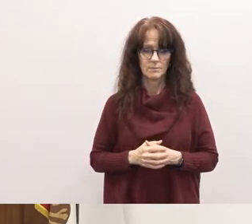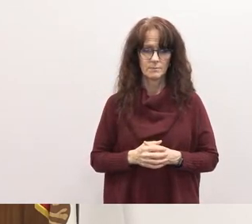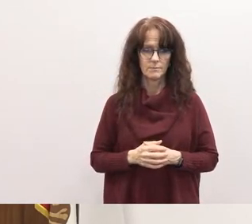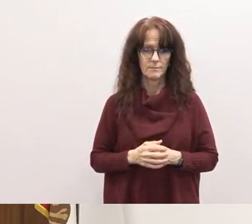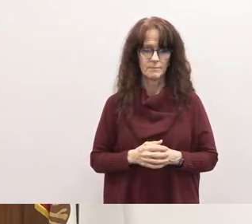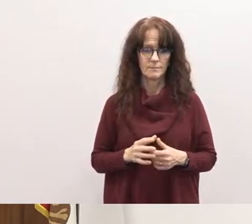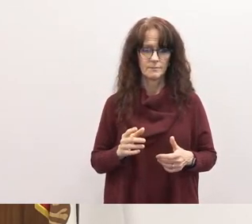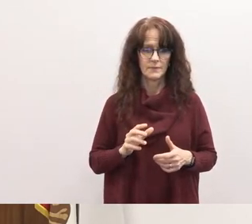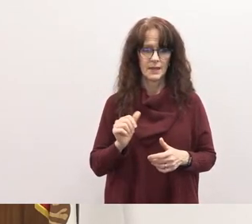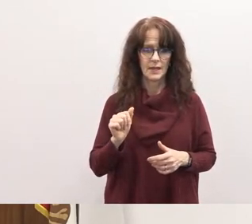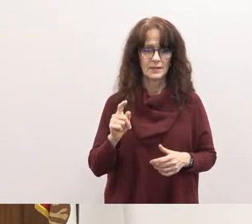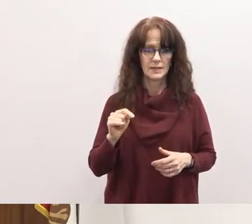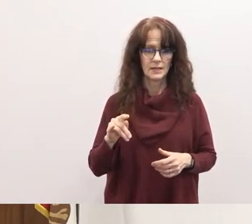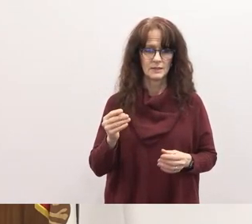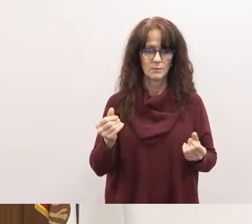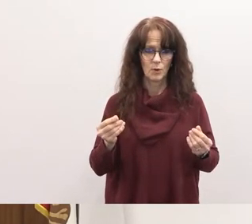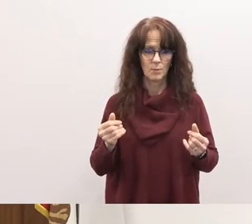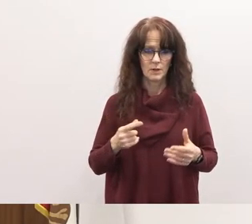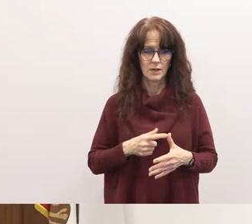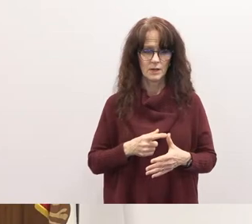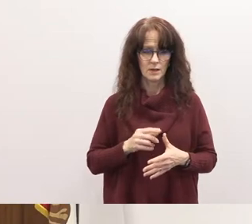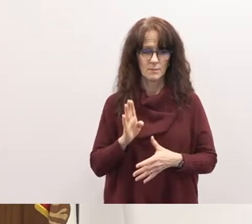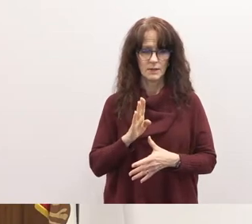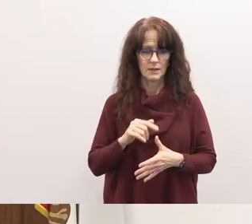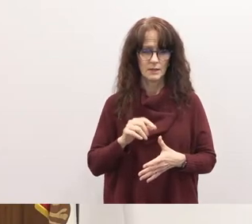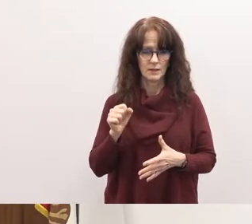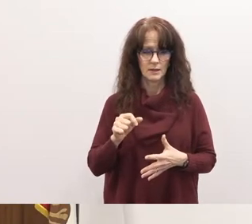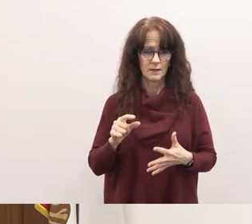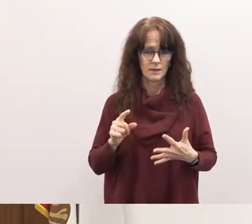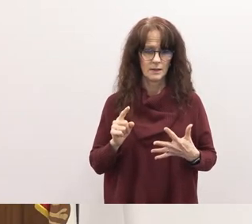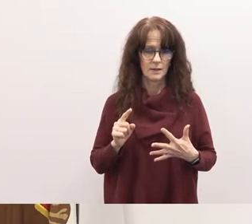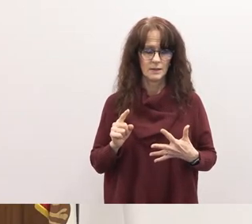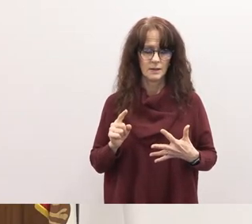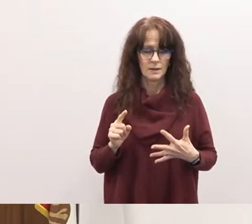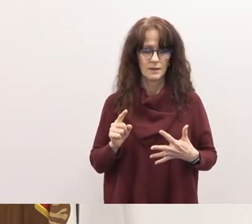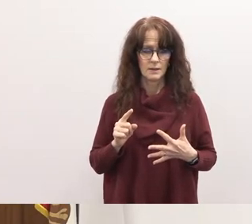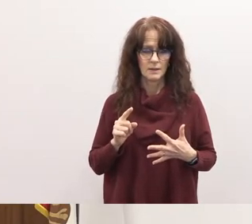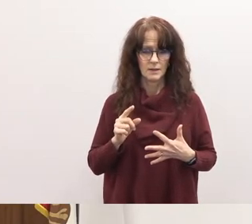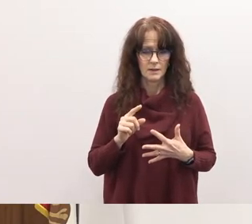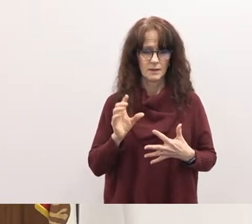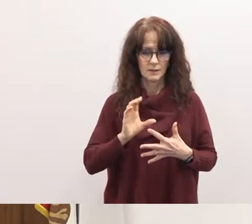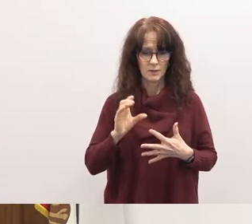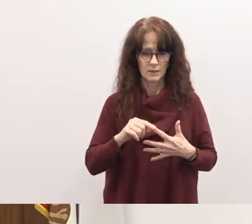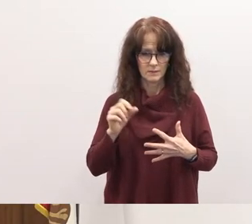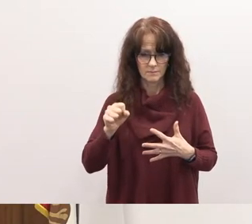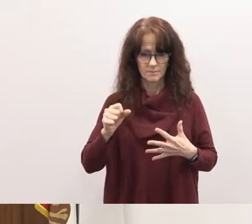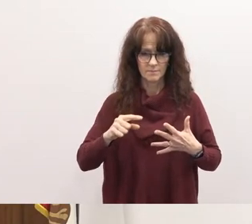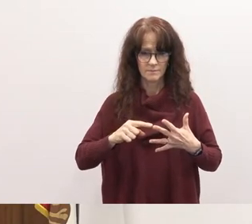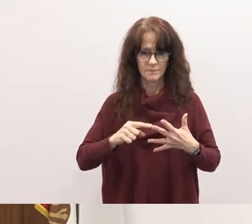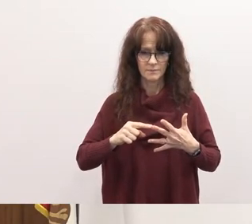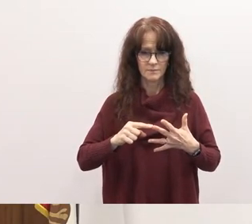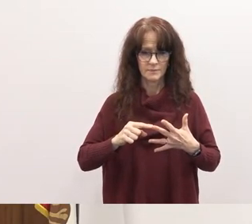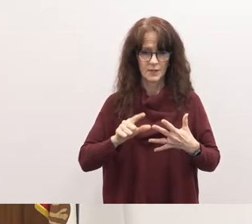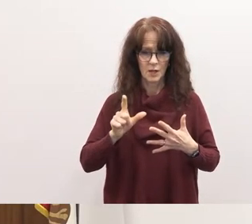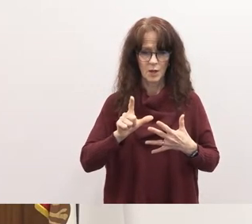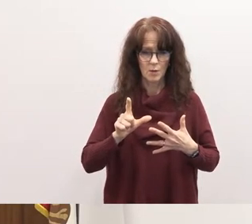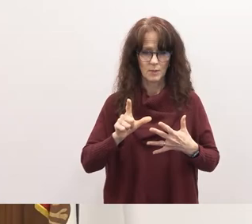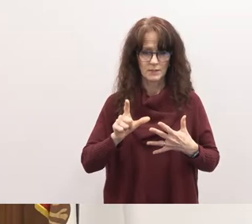So the Atlantic property. Okay. Member Benitez? Aye. President Craighead? Aye. Member